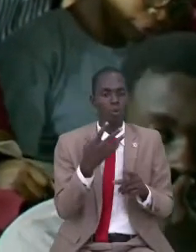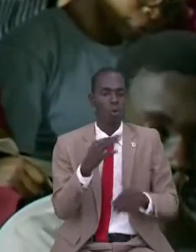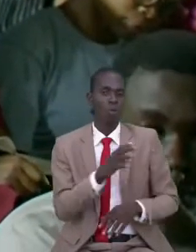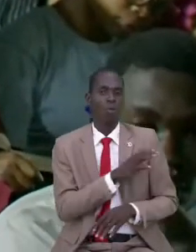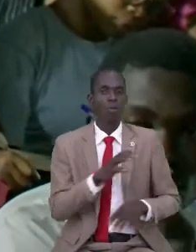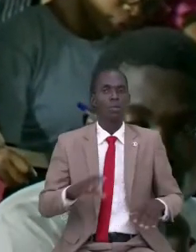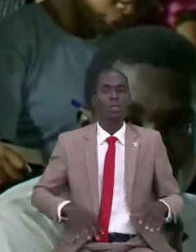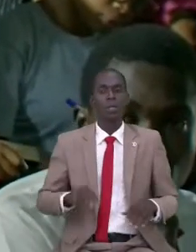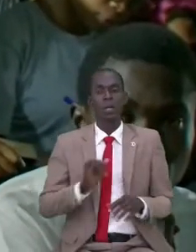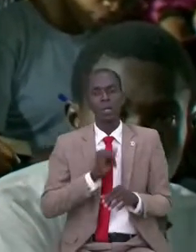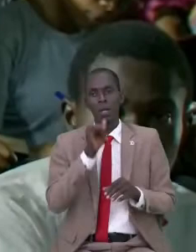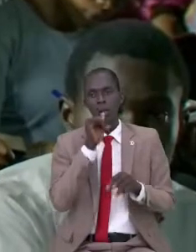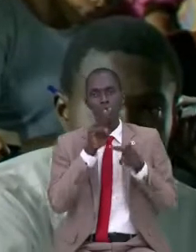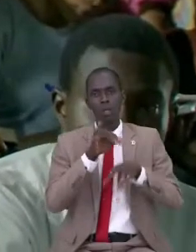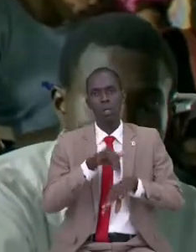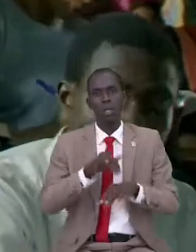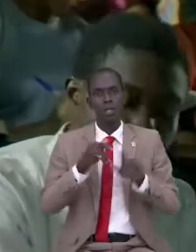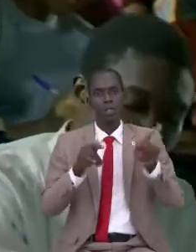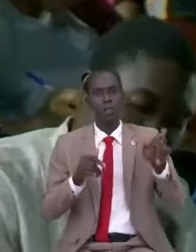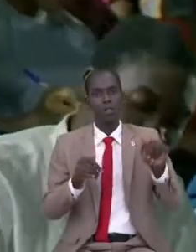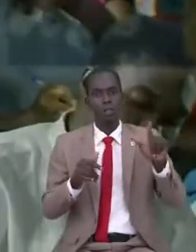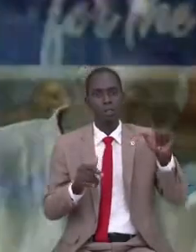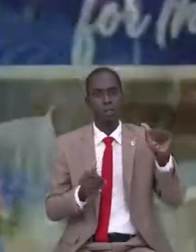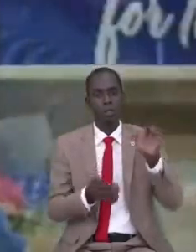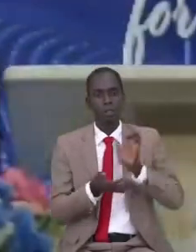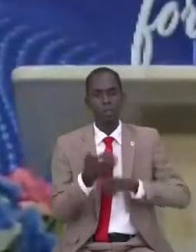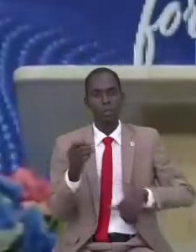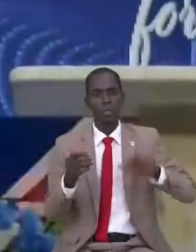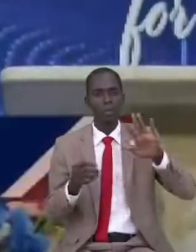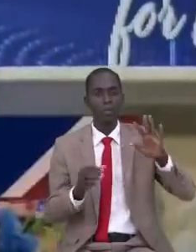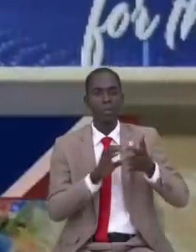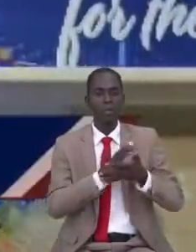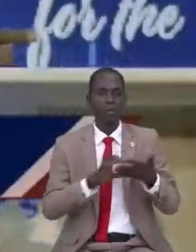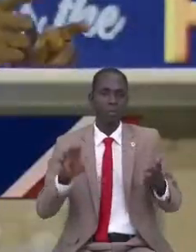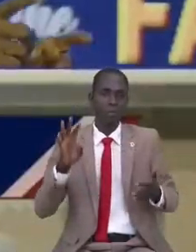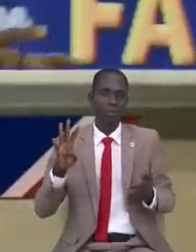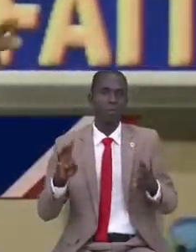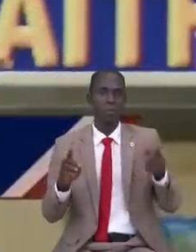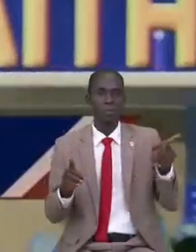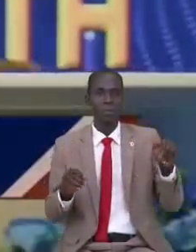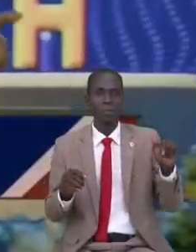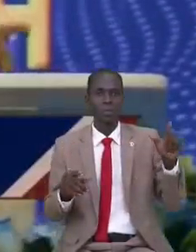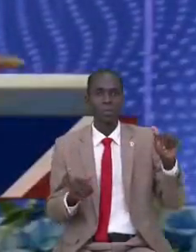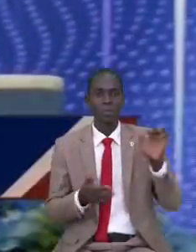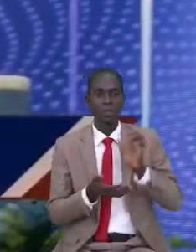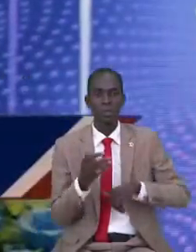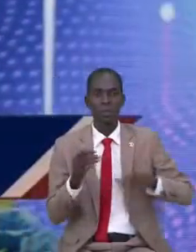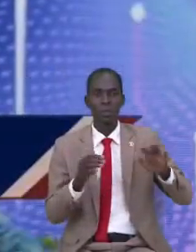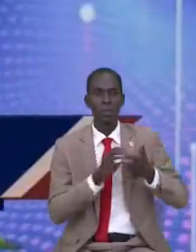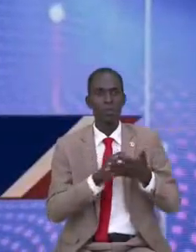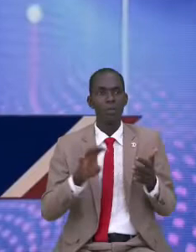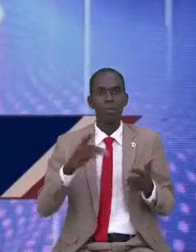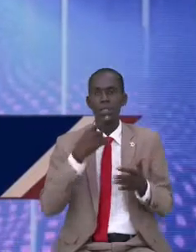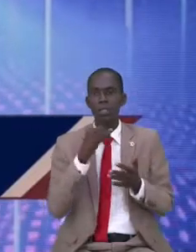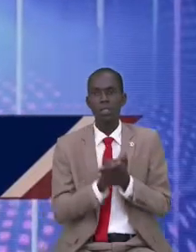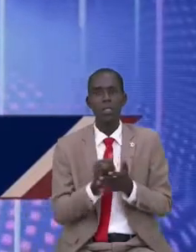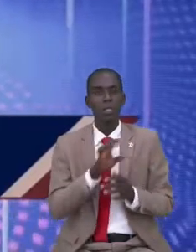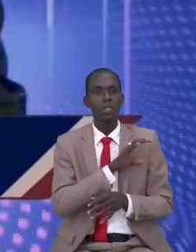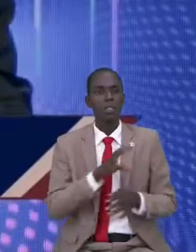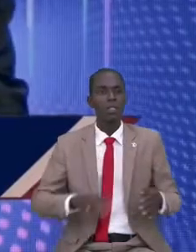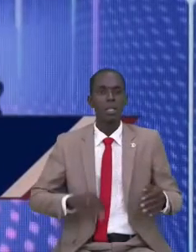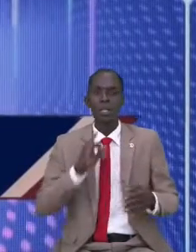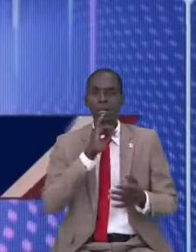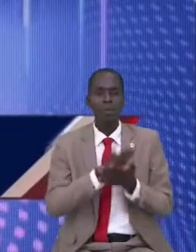I'm looking at Galatians chapter 5, reading from verse 4. It says, Christ is become of